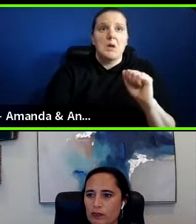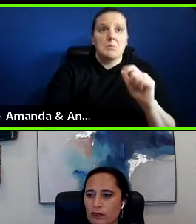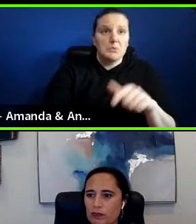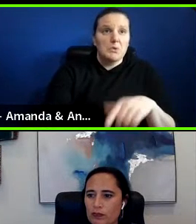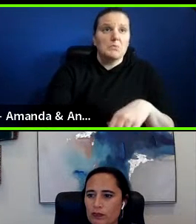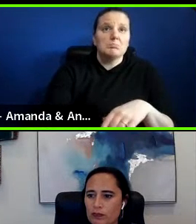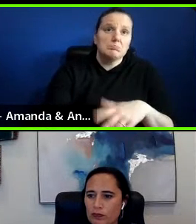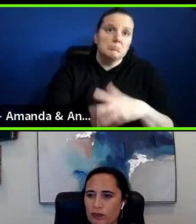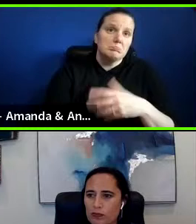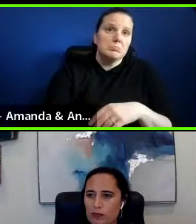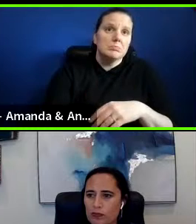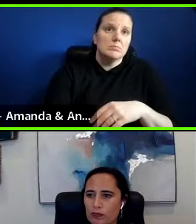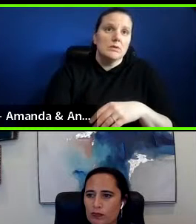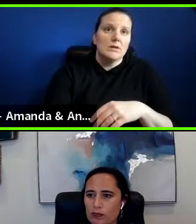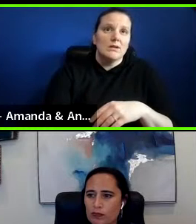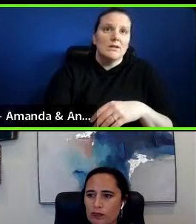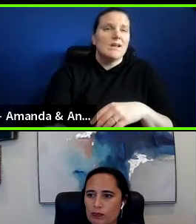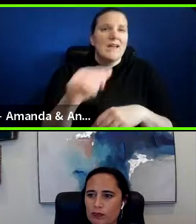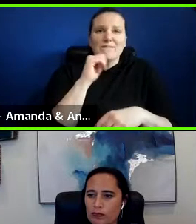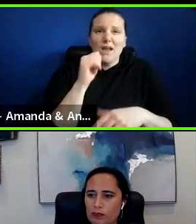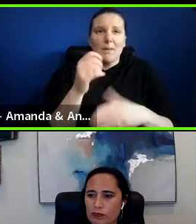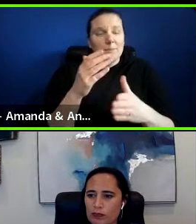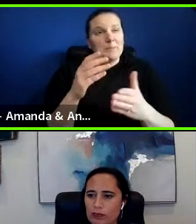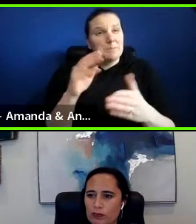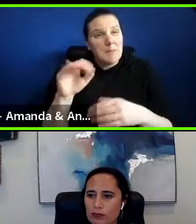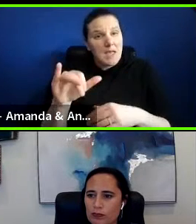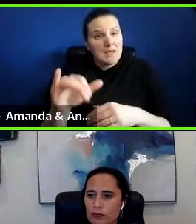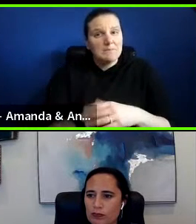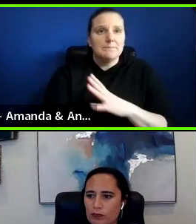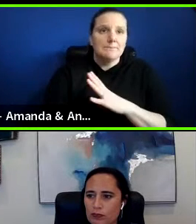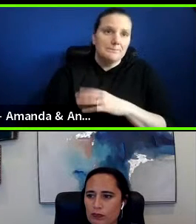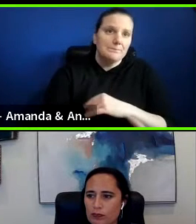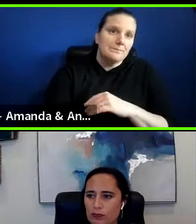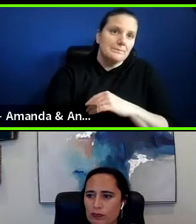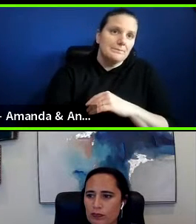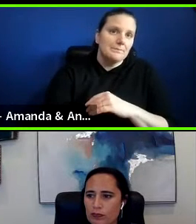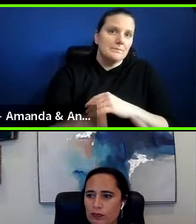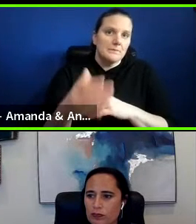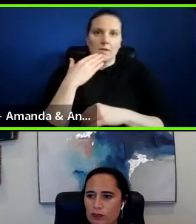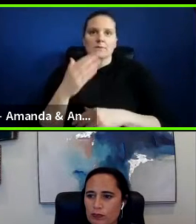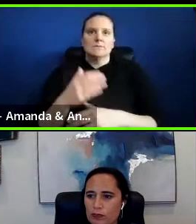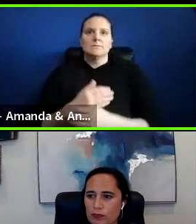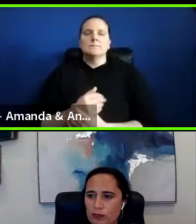not April, definitely May. Thank you. Mm-hmm.